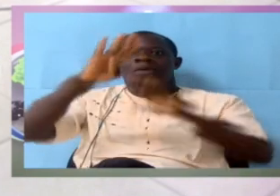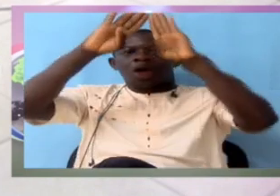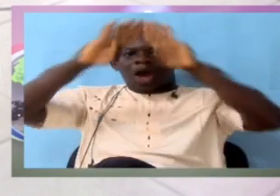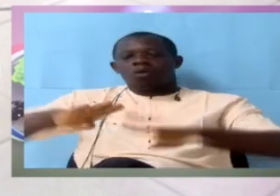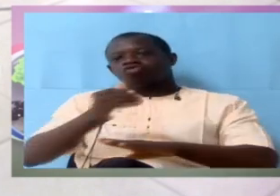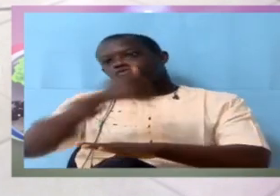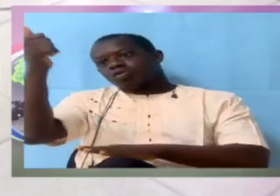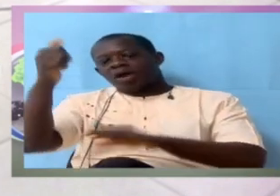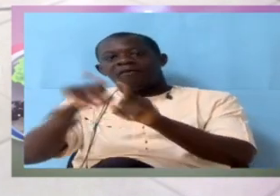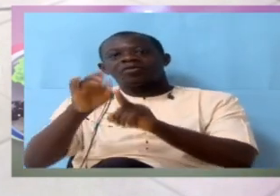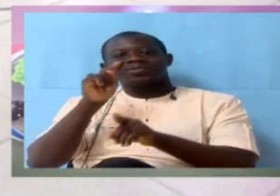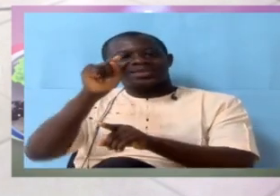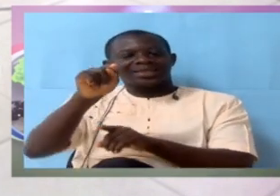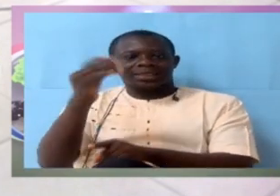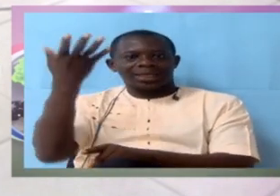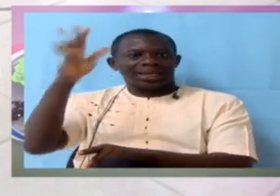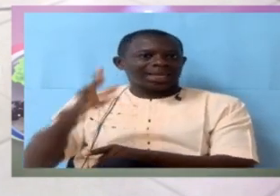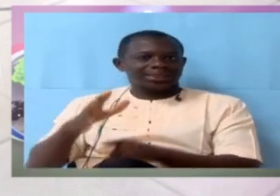that glass house.